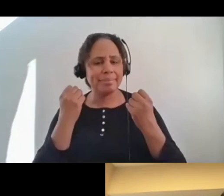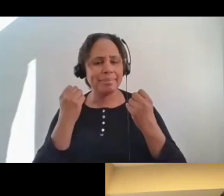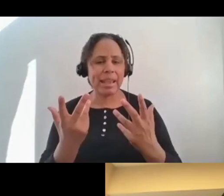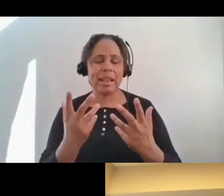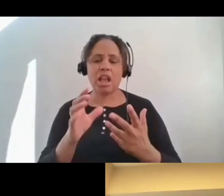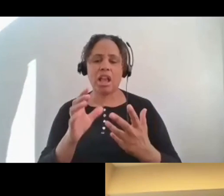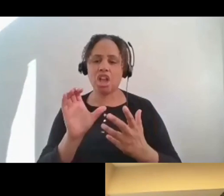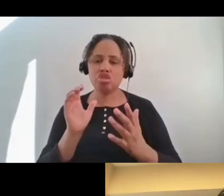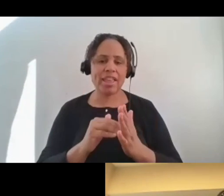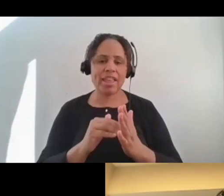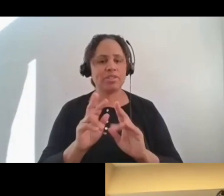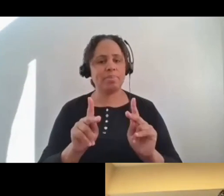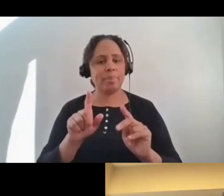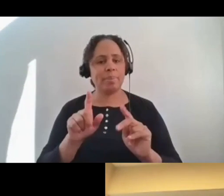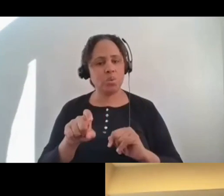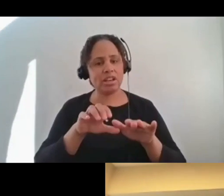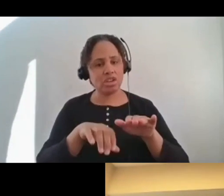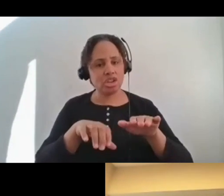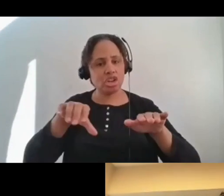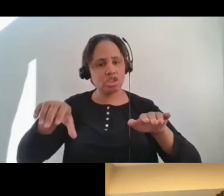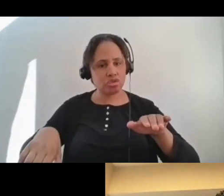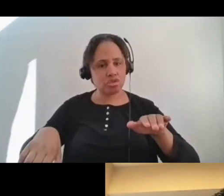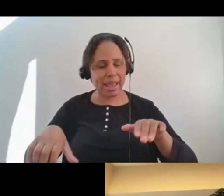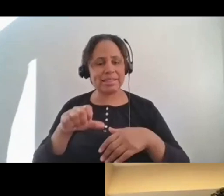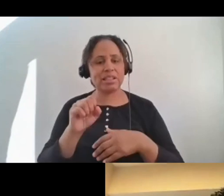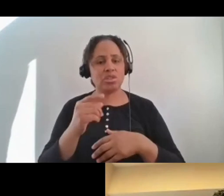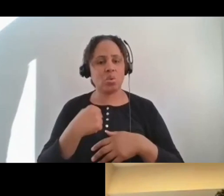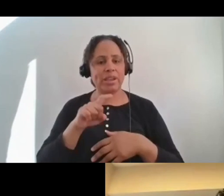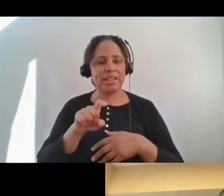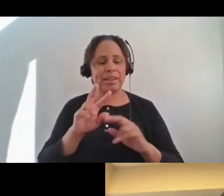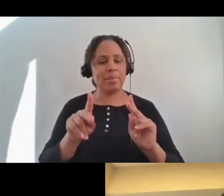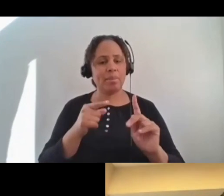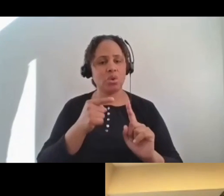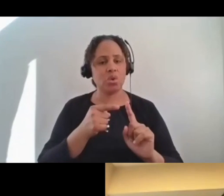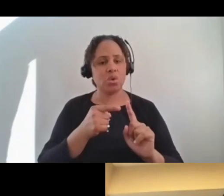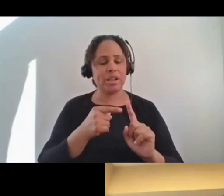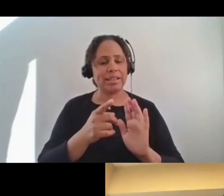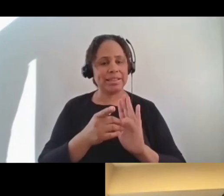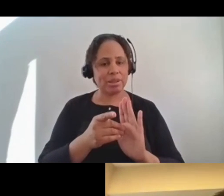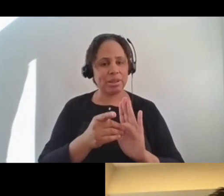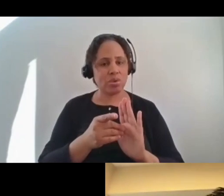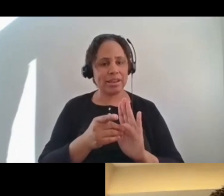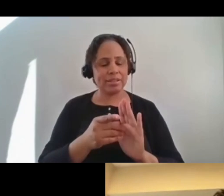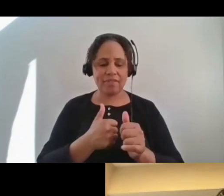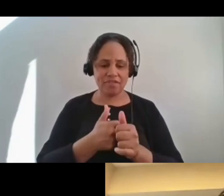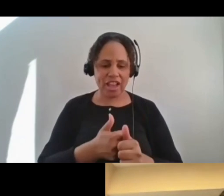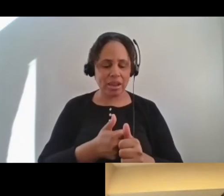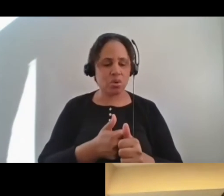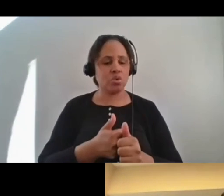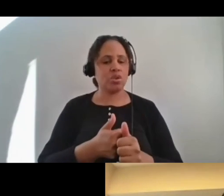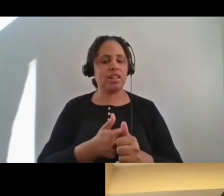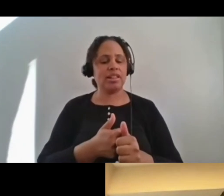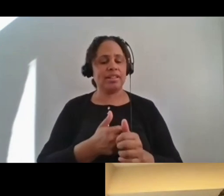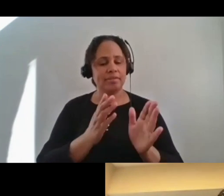who need transplants. And so we need patients to demonstrate that they are compliant and can stick to this. And that's part of what the evaluation is,